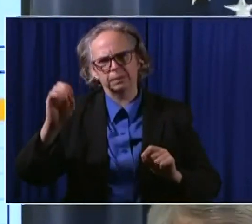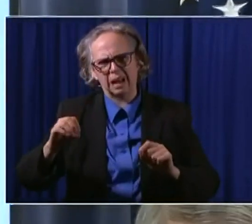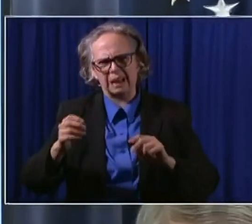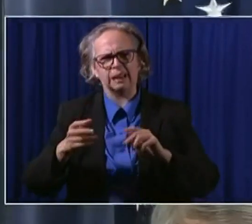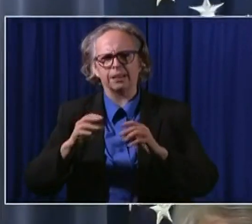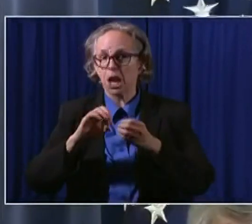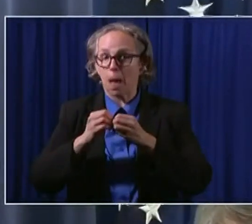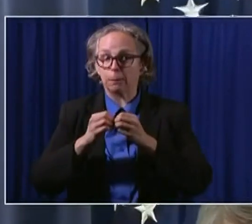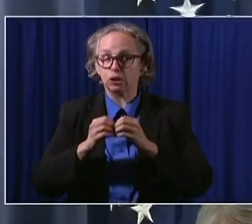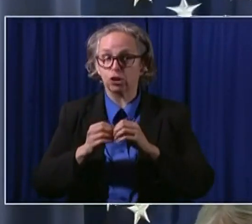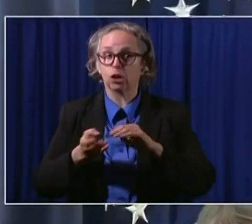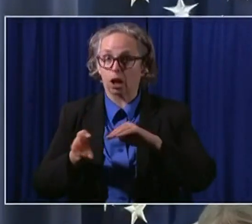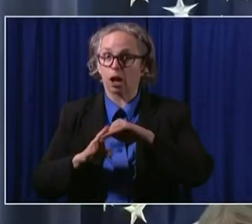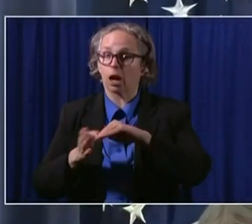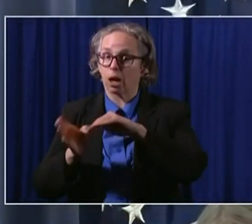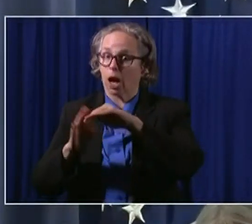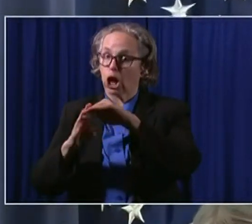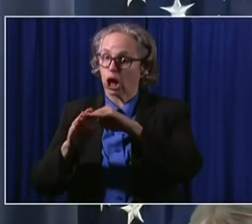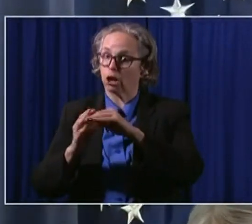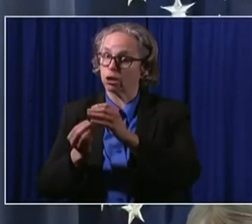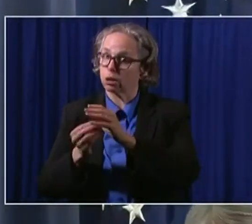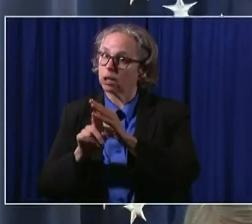that's a rather dramatic